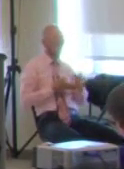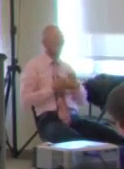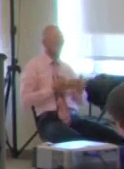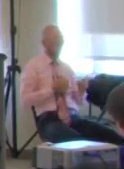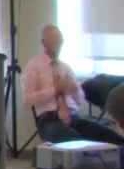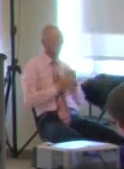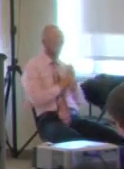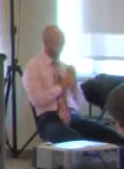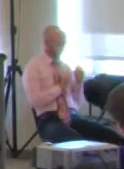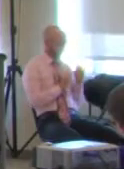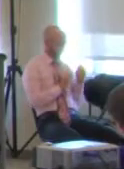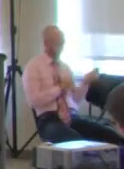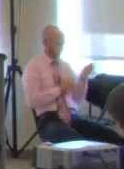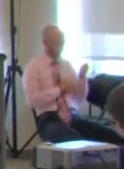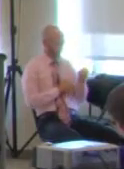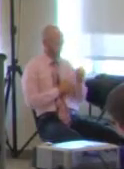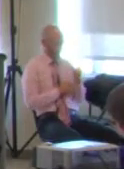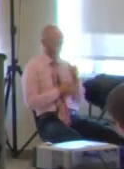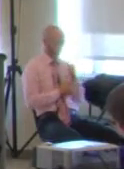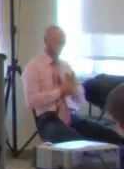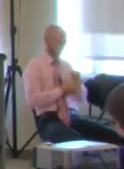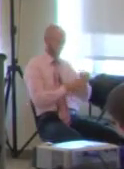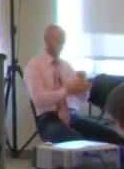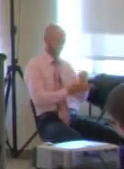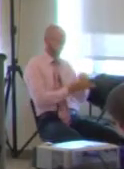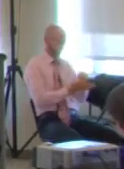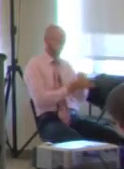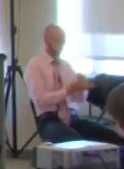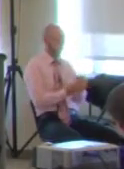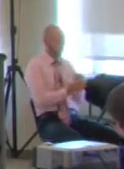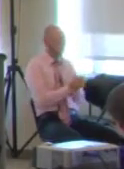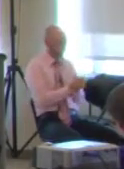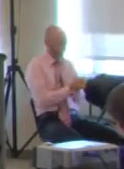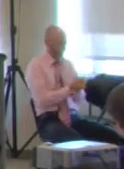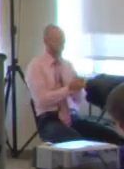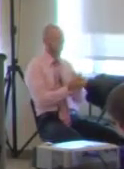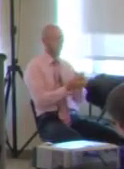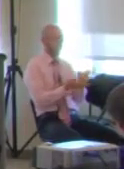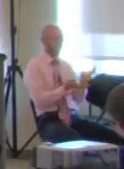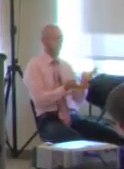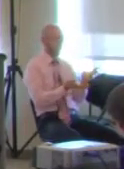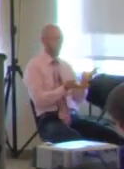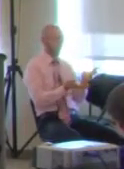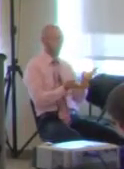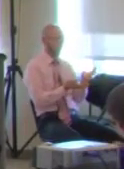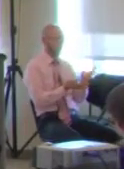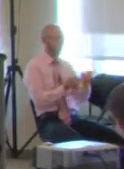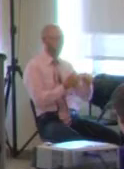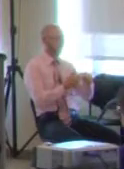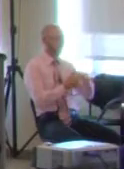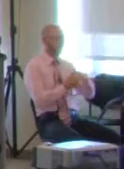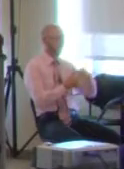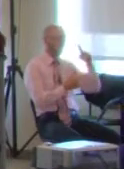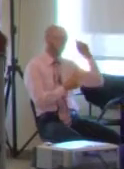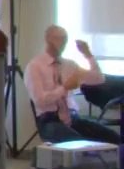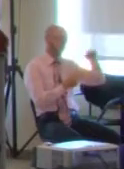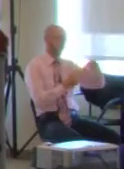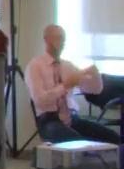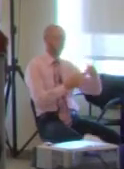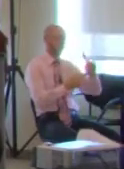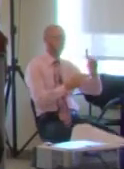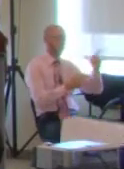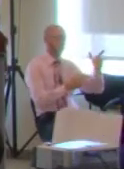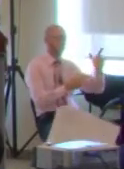up structures, get their supports together, and then you worry about intermediate and longer term.